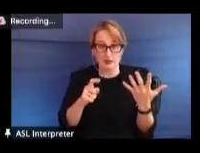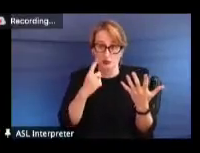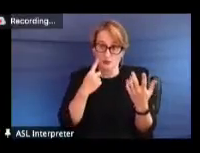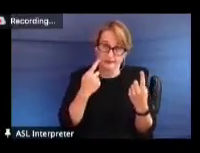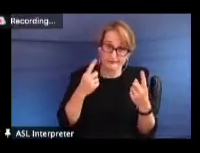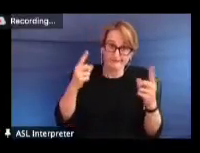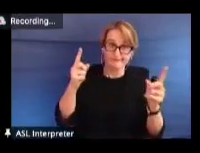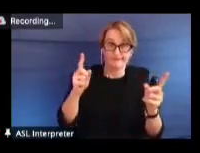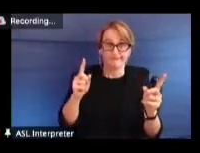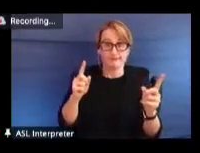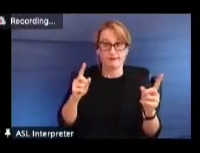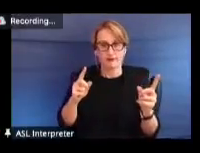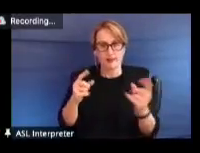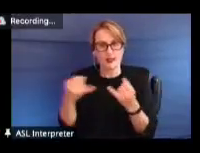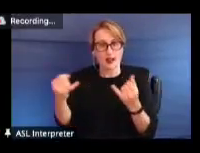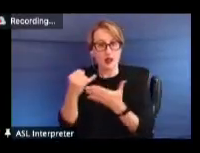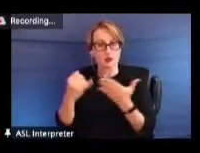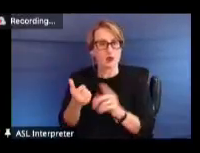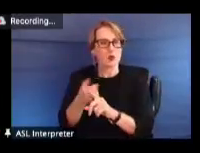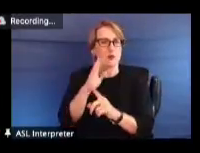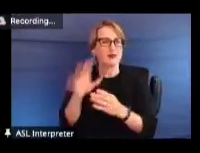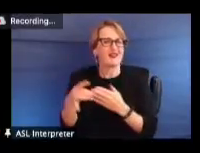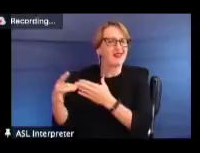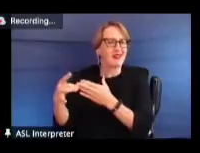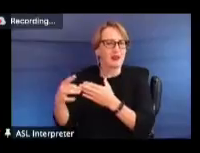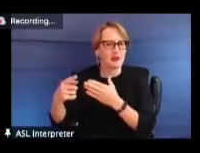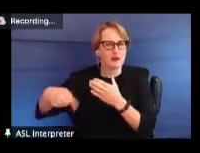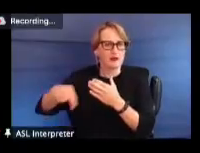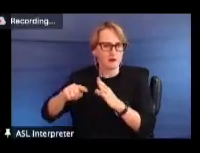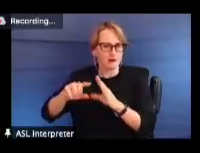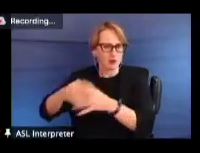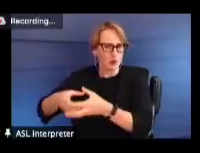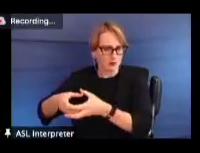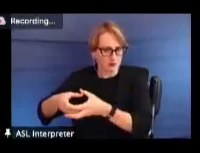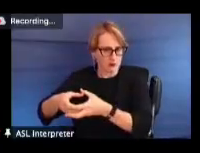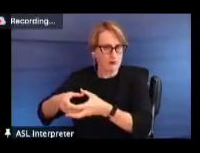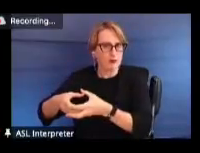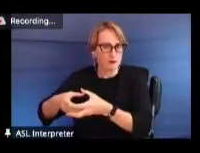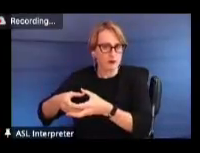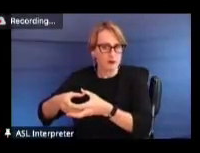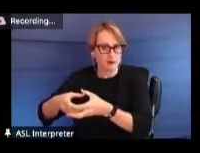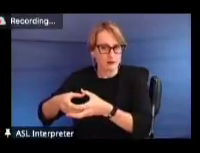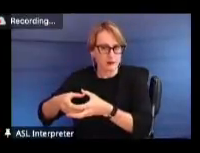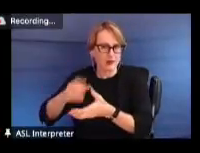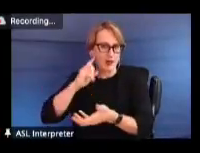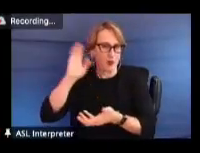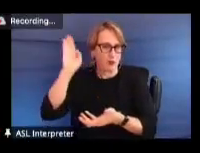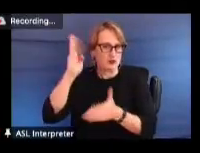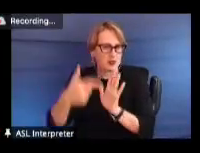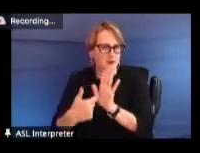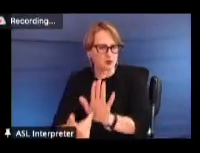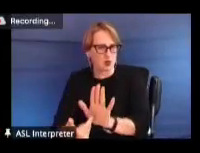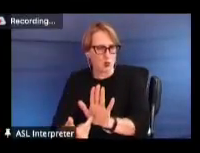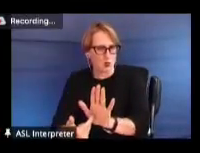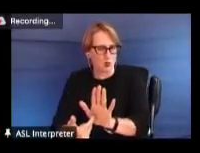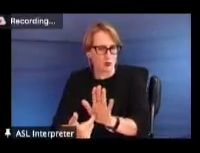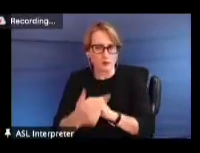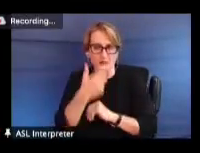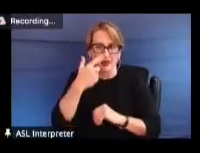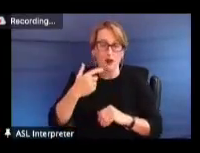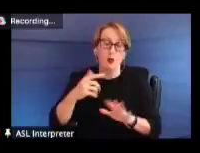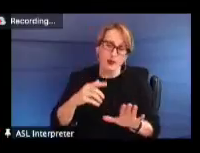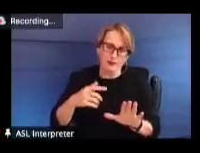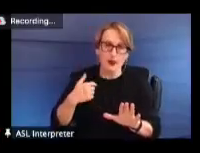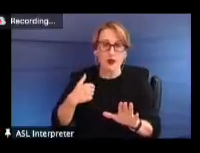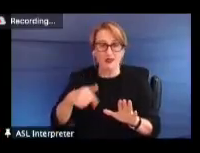that's the line drawer is just going to be the lead to say, okay, now, and so will be presenting it. I'm not going to, since we have not thoroughly discussed it